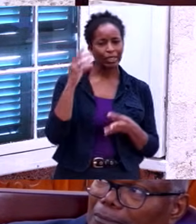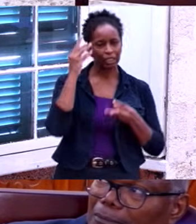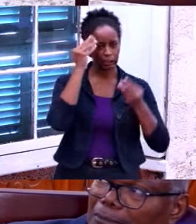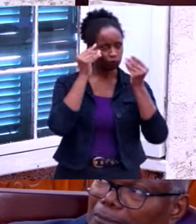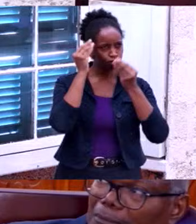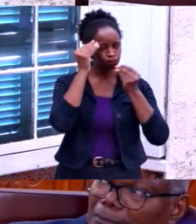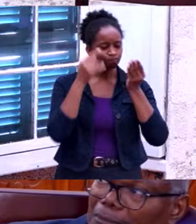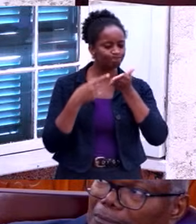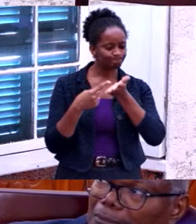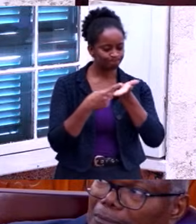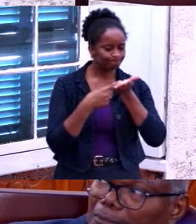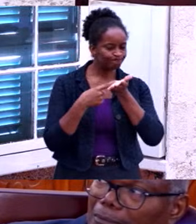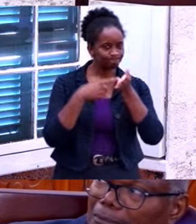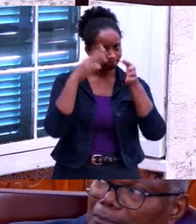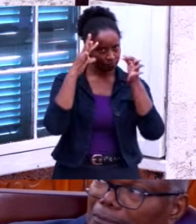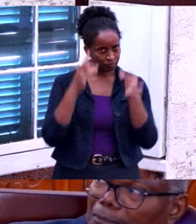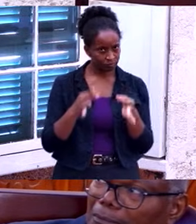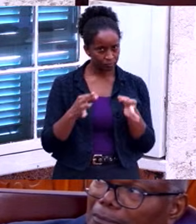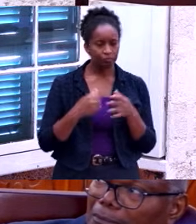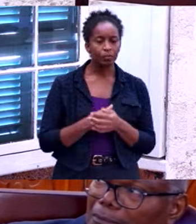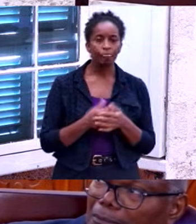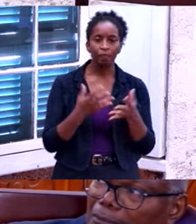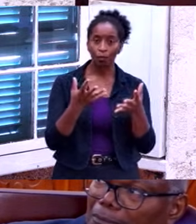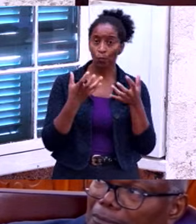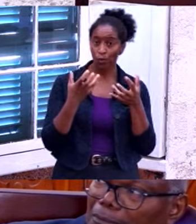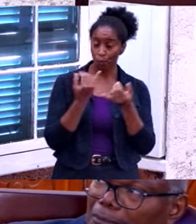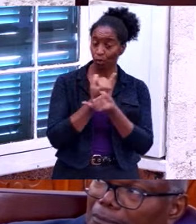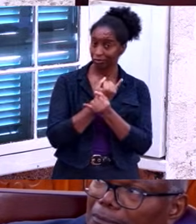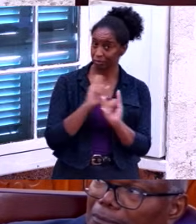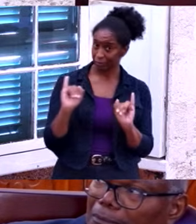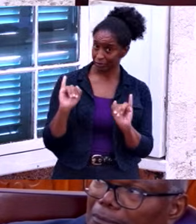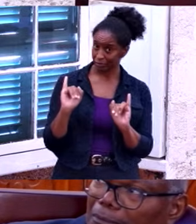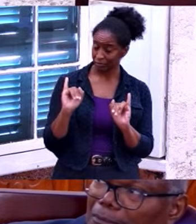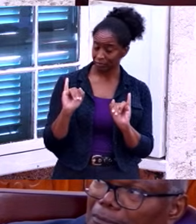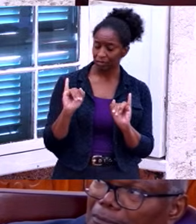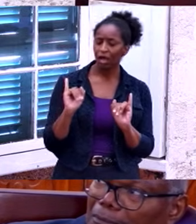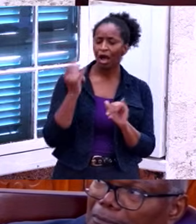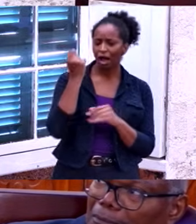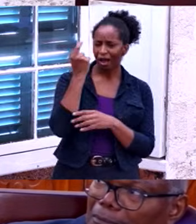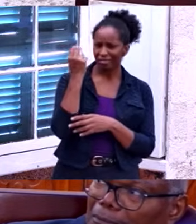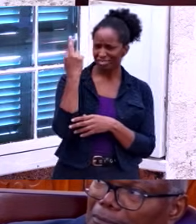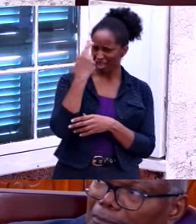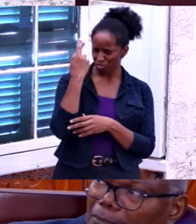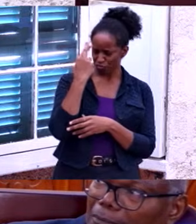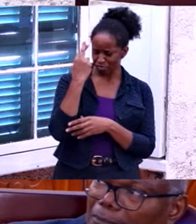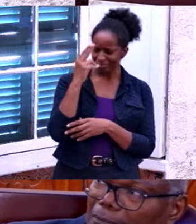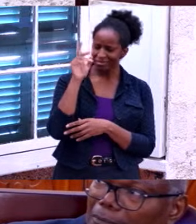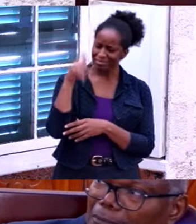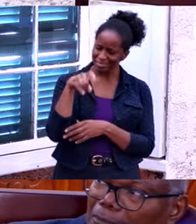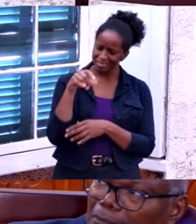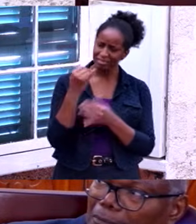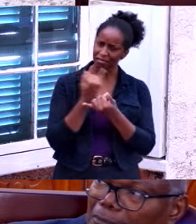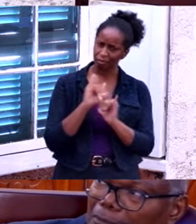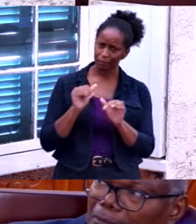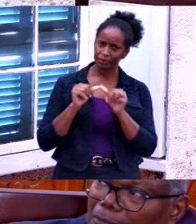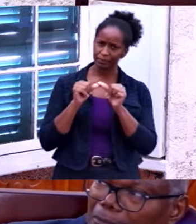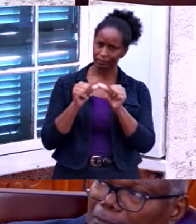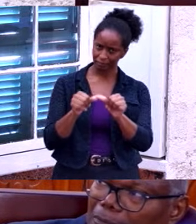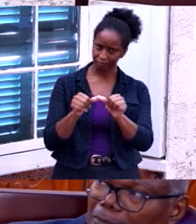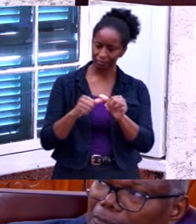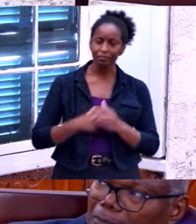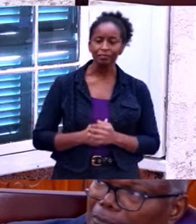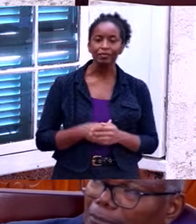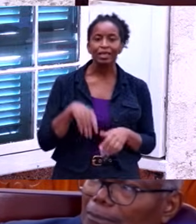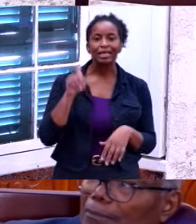to retain independence, and I understand the reason for that, there also has to be some degree of